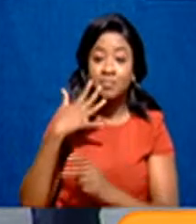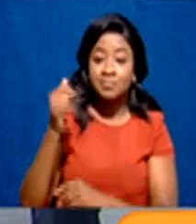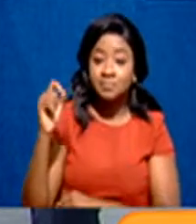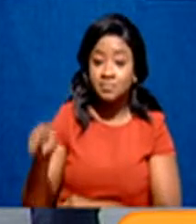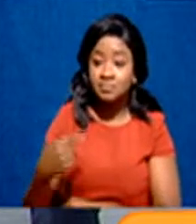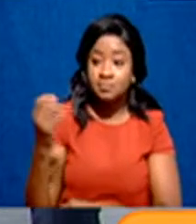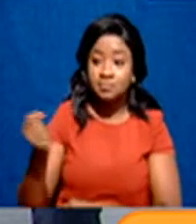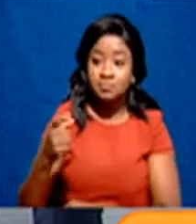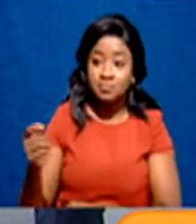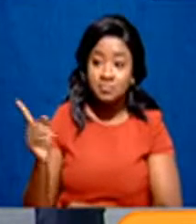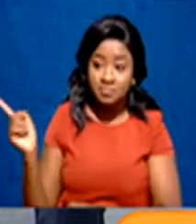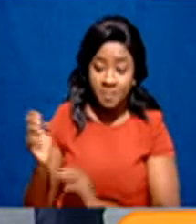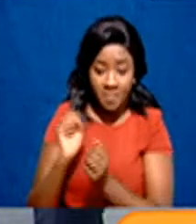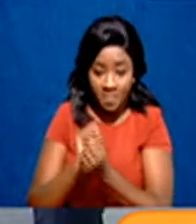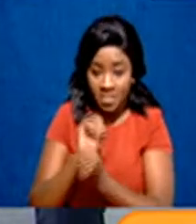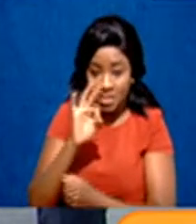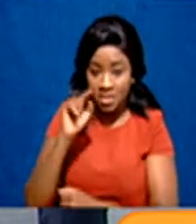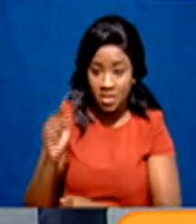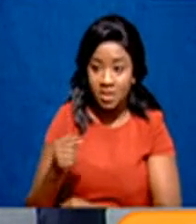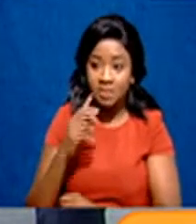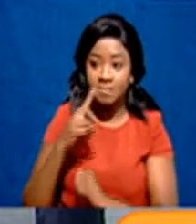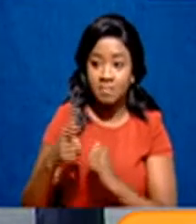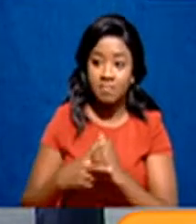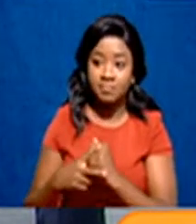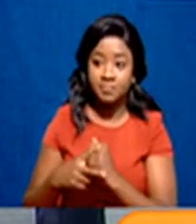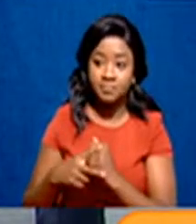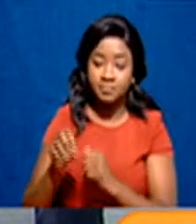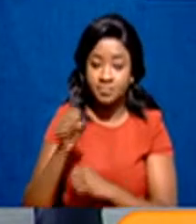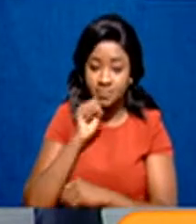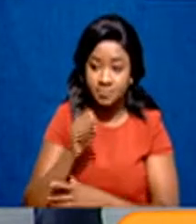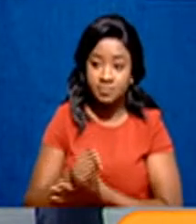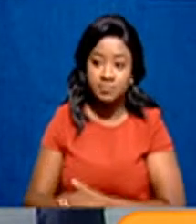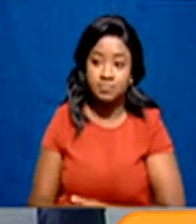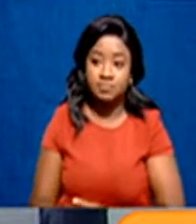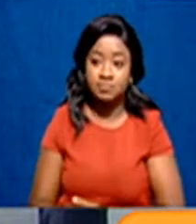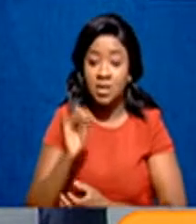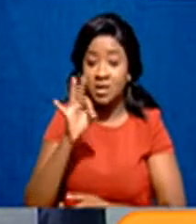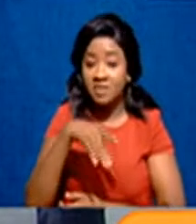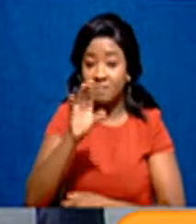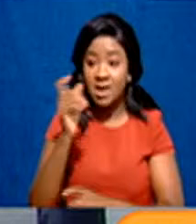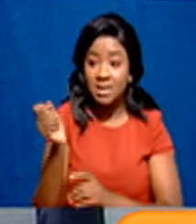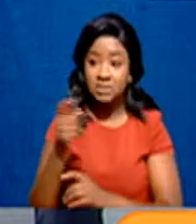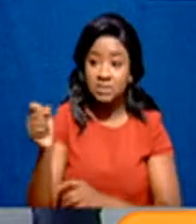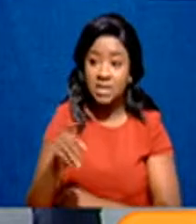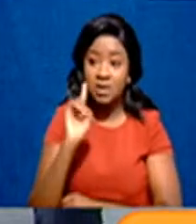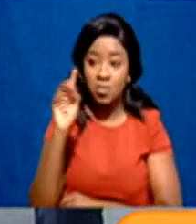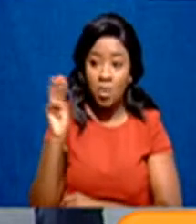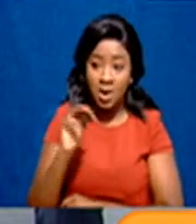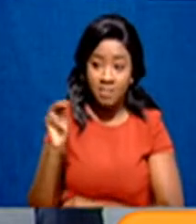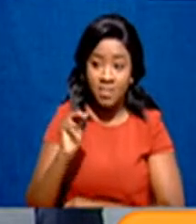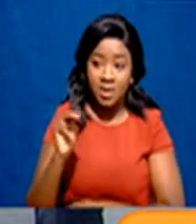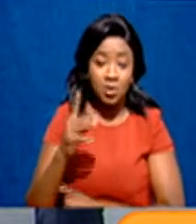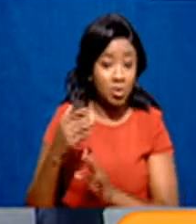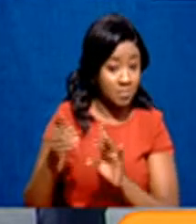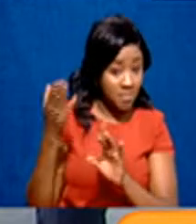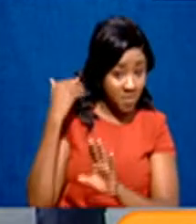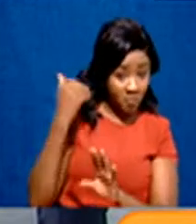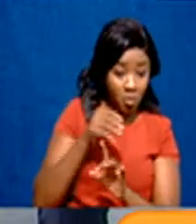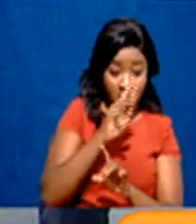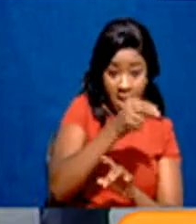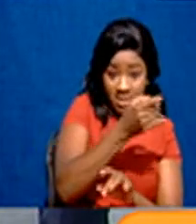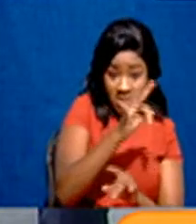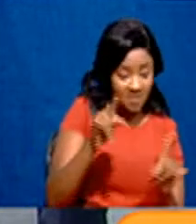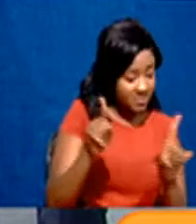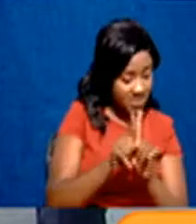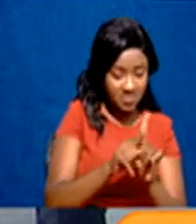pay 1,700, now you'll be paying 13,750. If you earn a million, it still used to be 1,700, but now